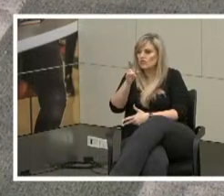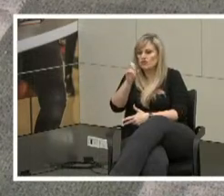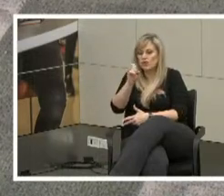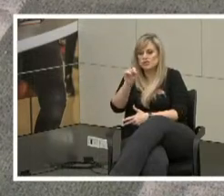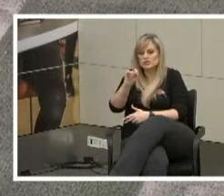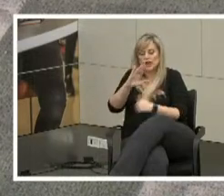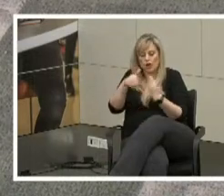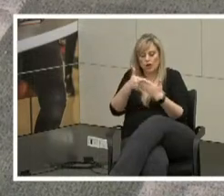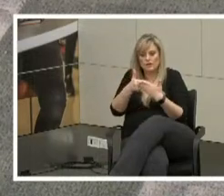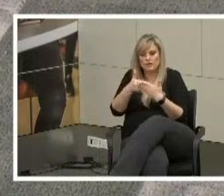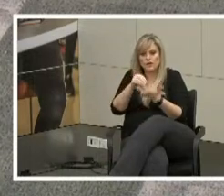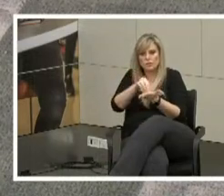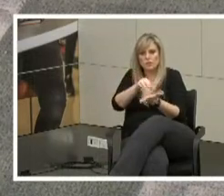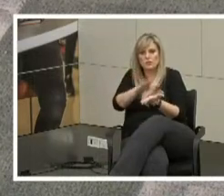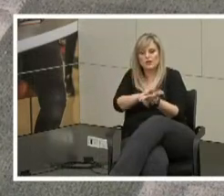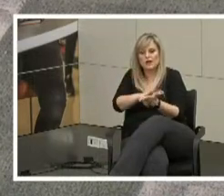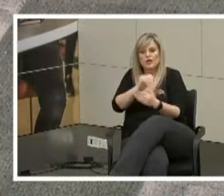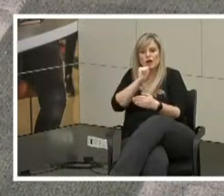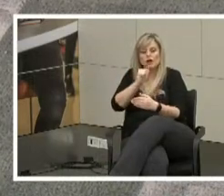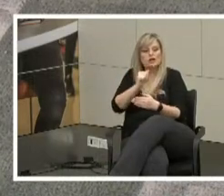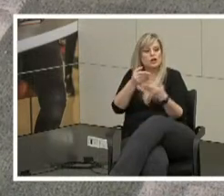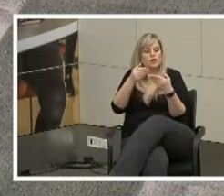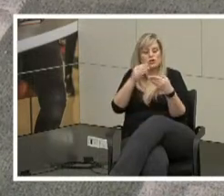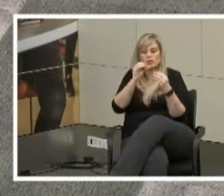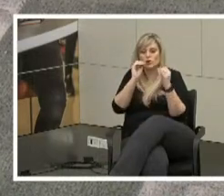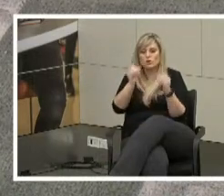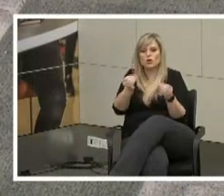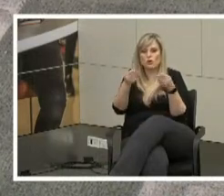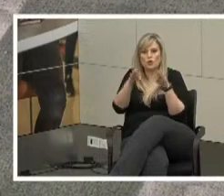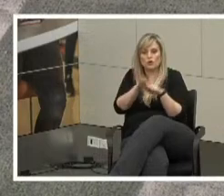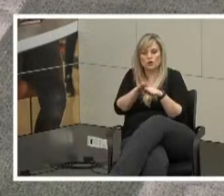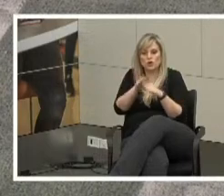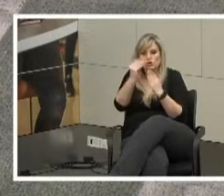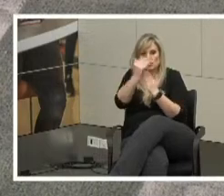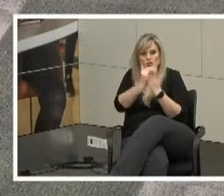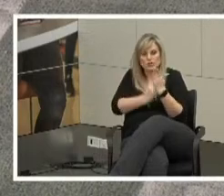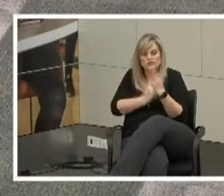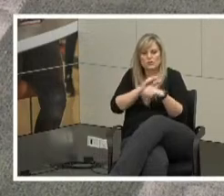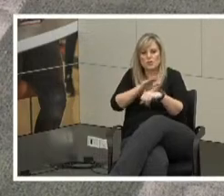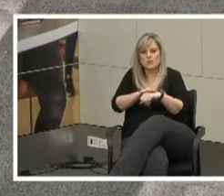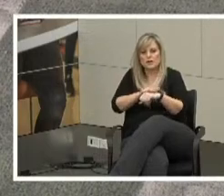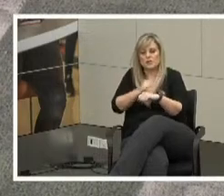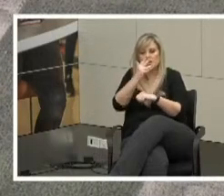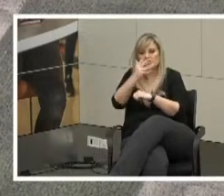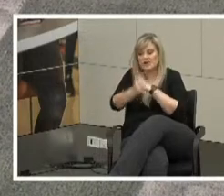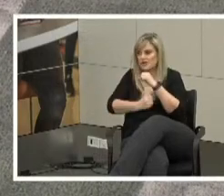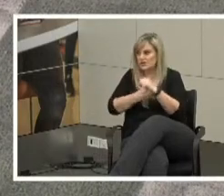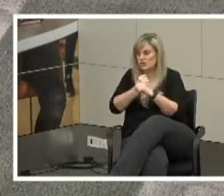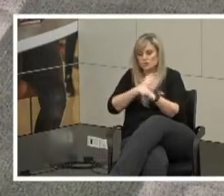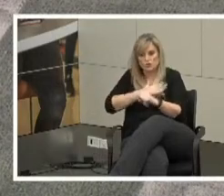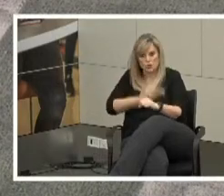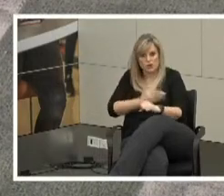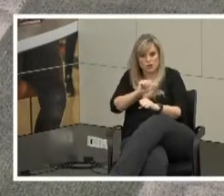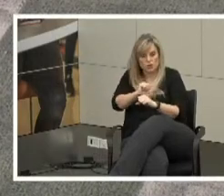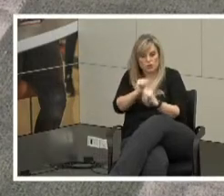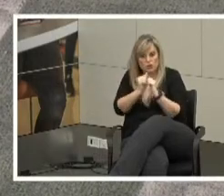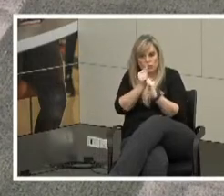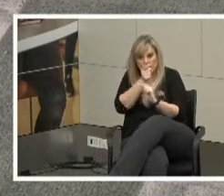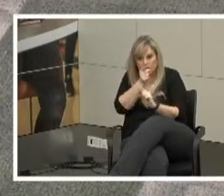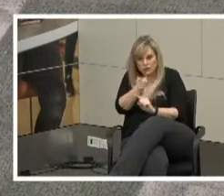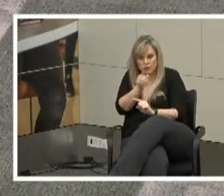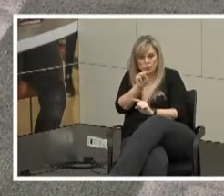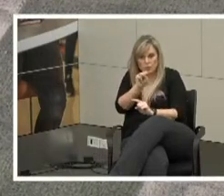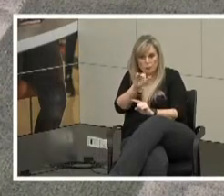a no closure list no consolidation list for a minimum at least five years we are willing to work with you Mr